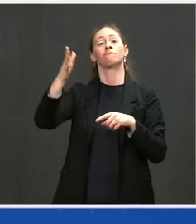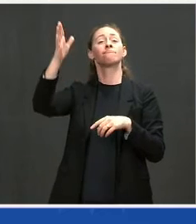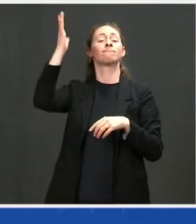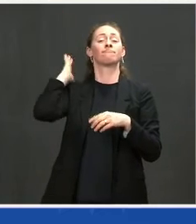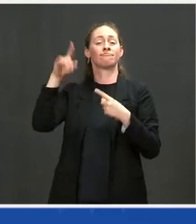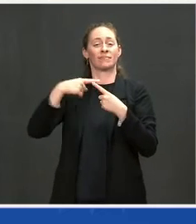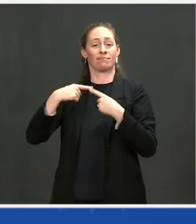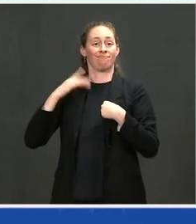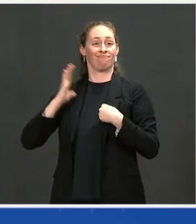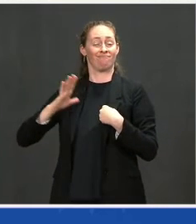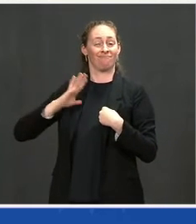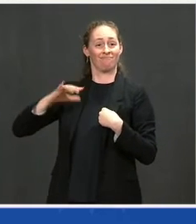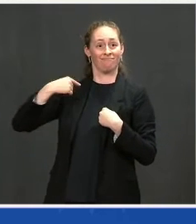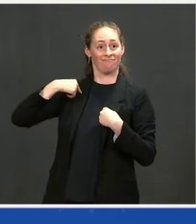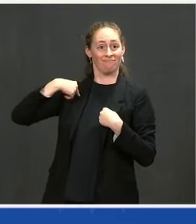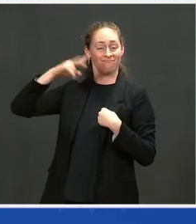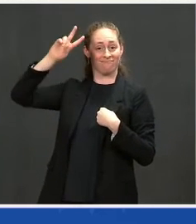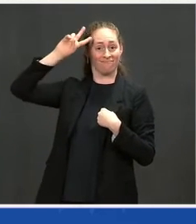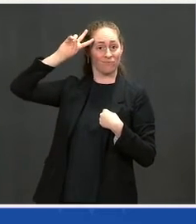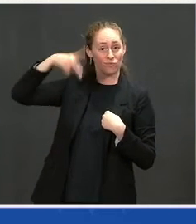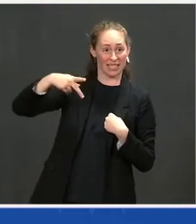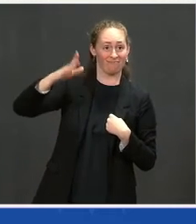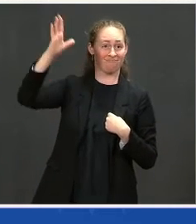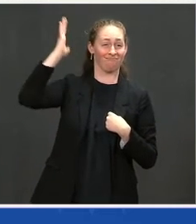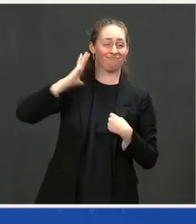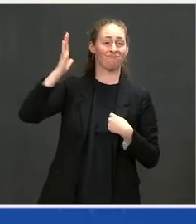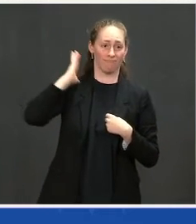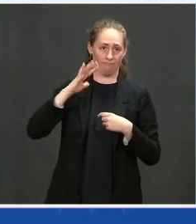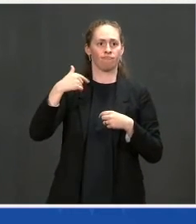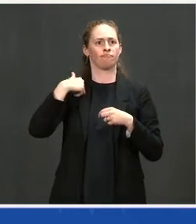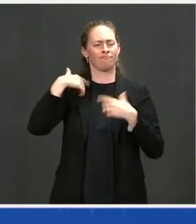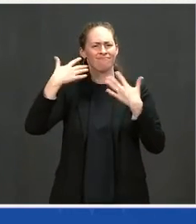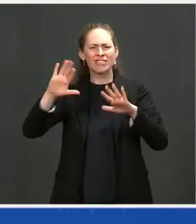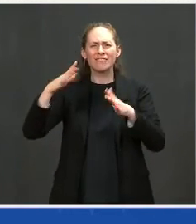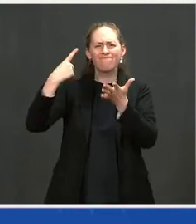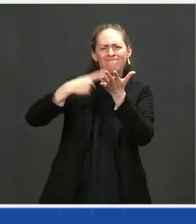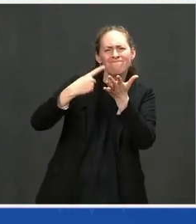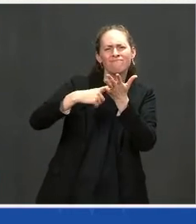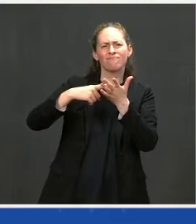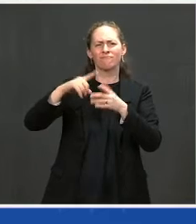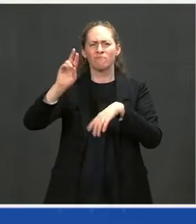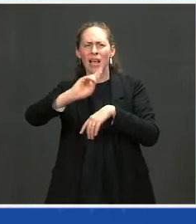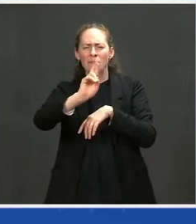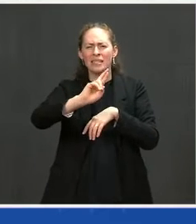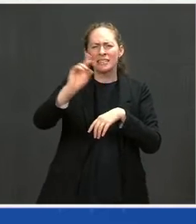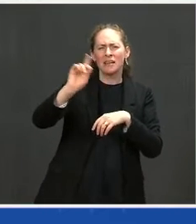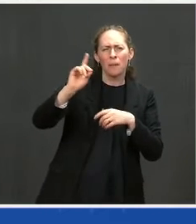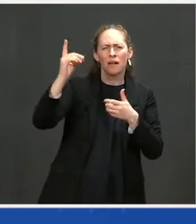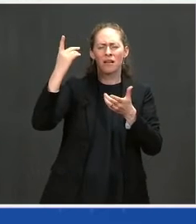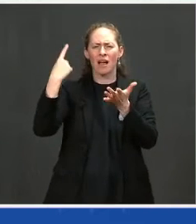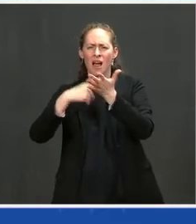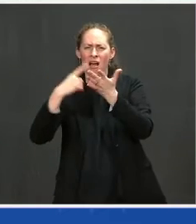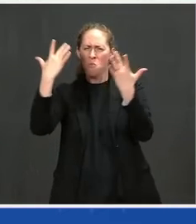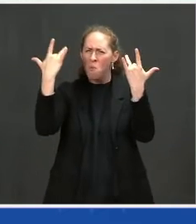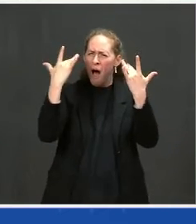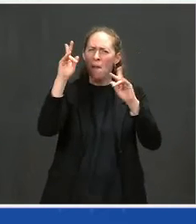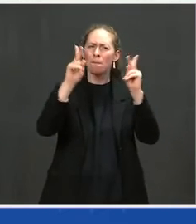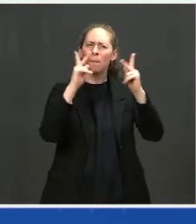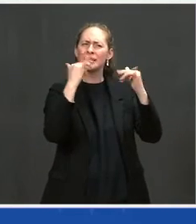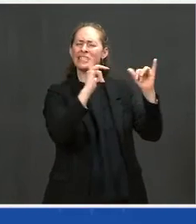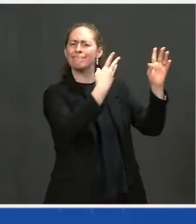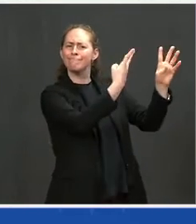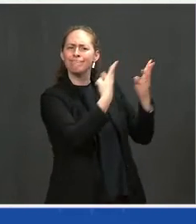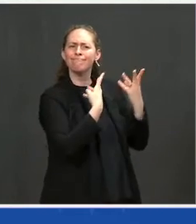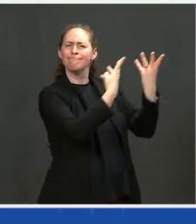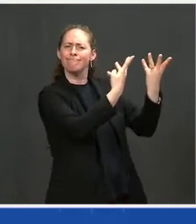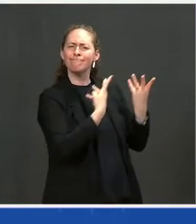a bipartisan plan of over $700 million to do with the root causes of why people are leaving. What did Trump do? He